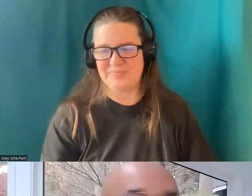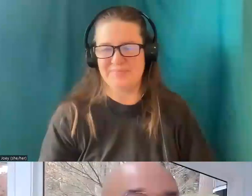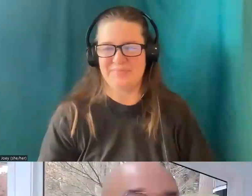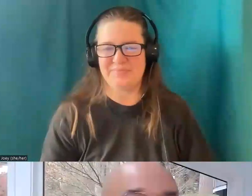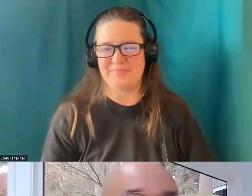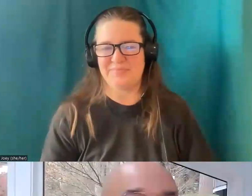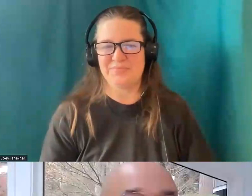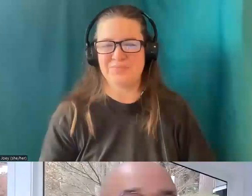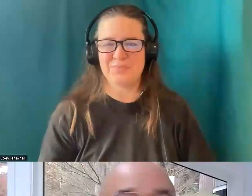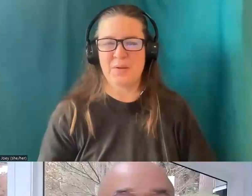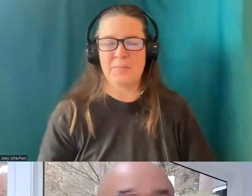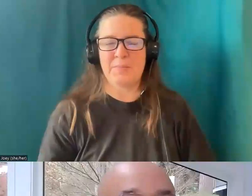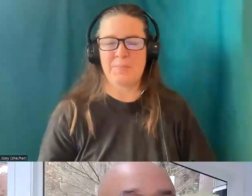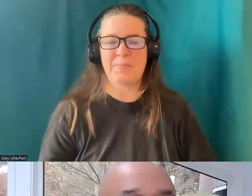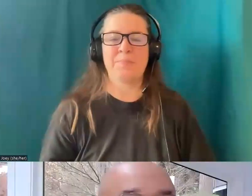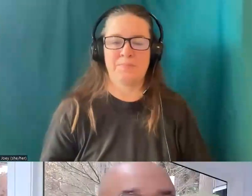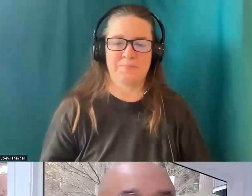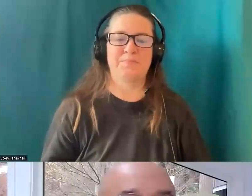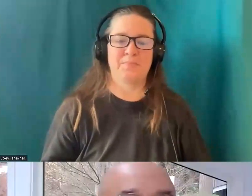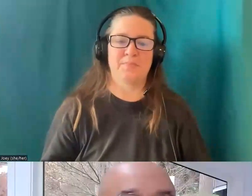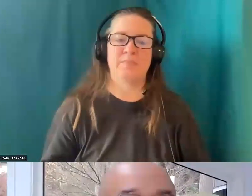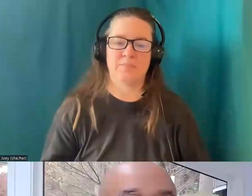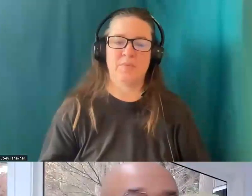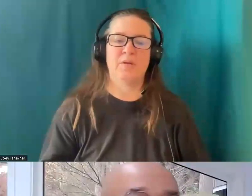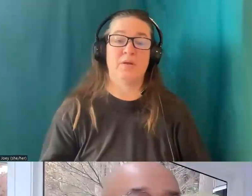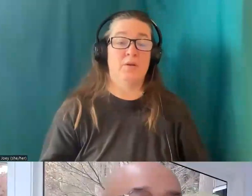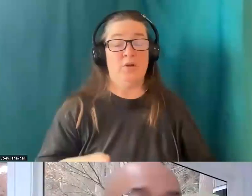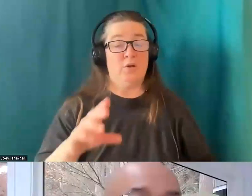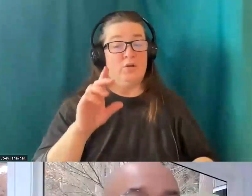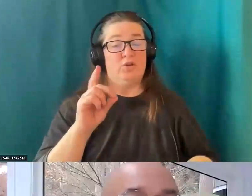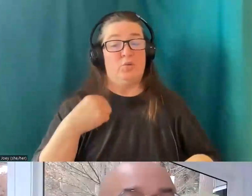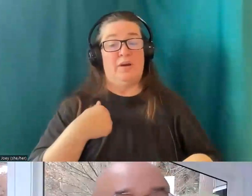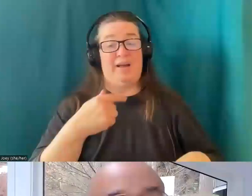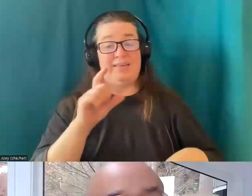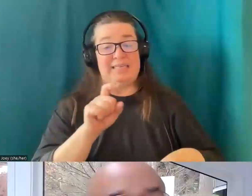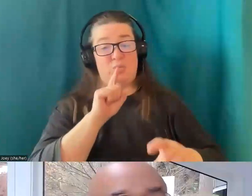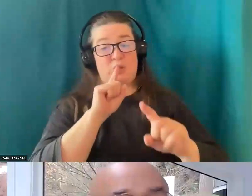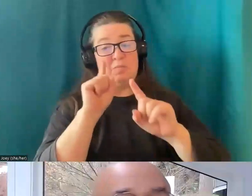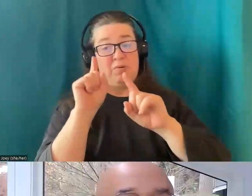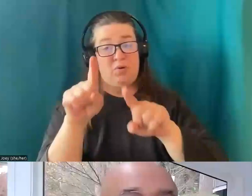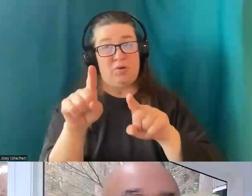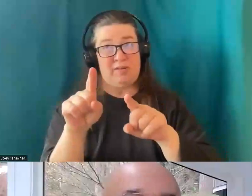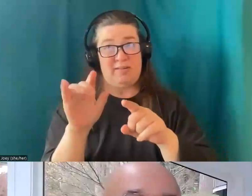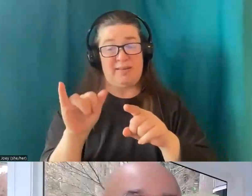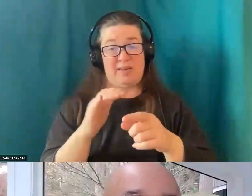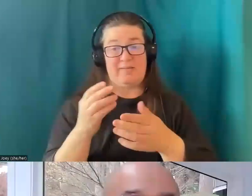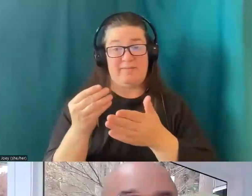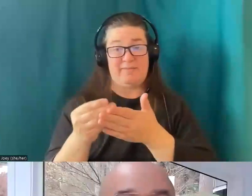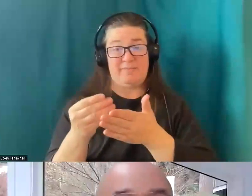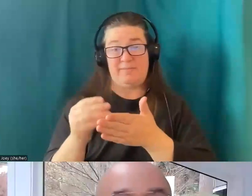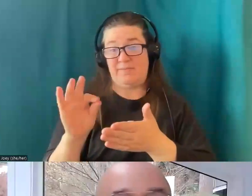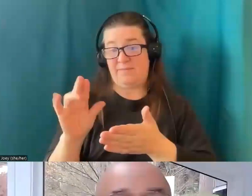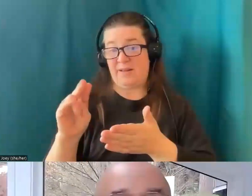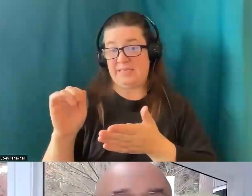Will I have to report that the funding was used in the way reported in the application? Will my organization be penalized if we